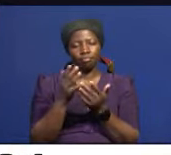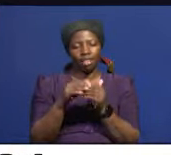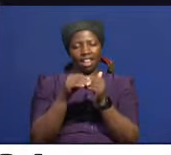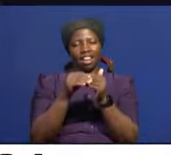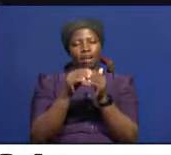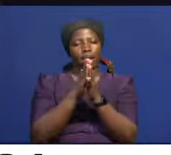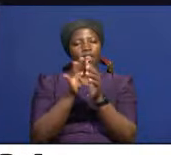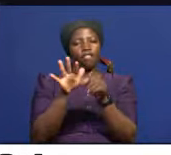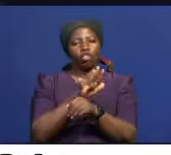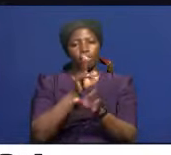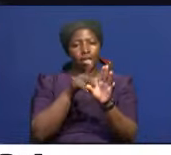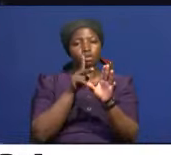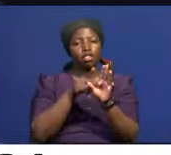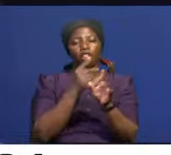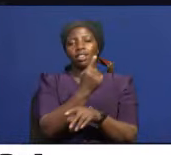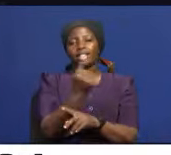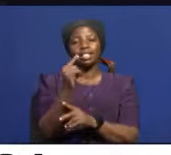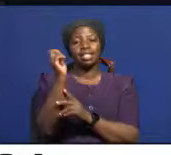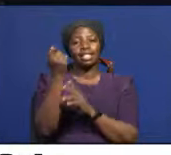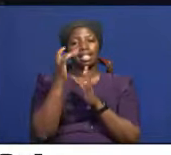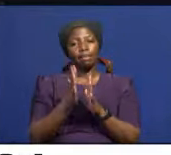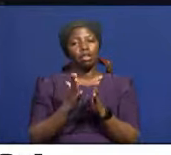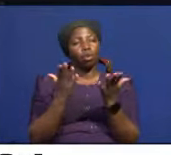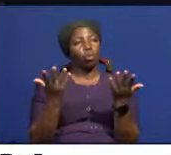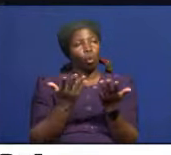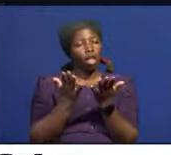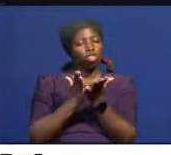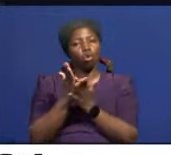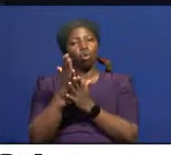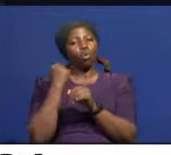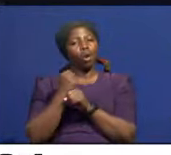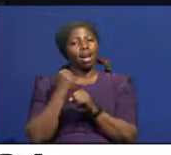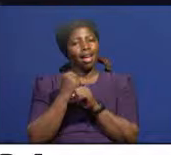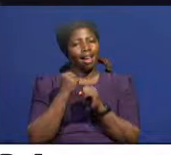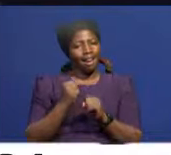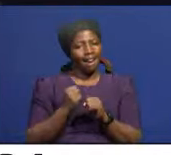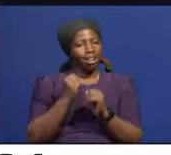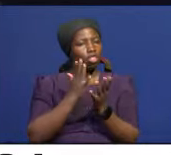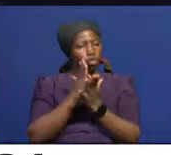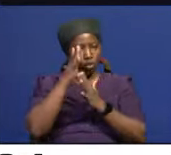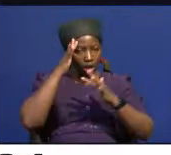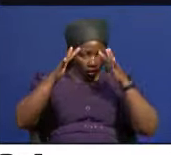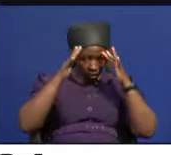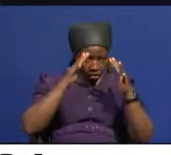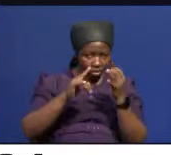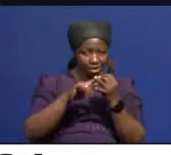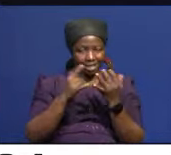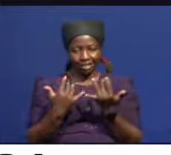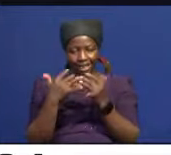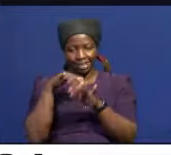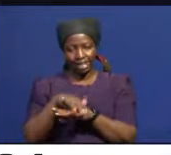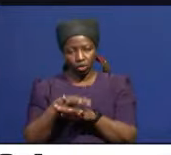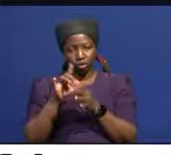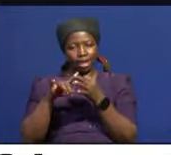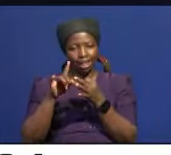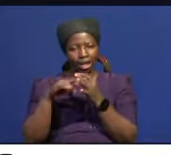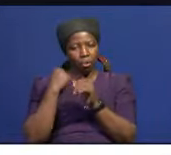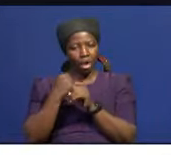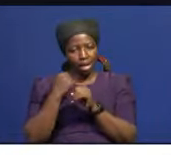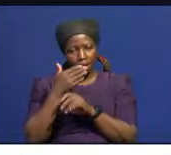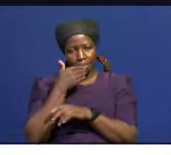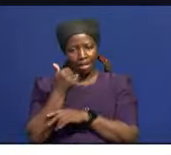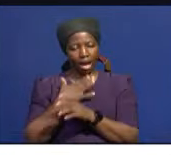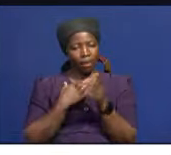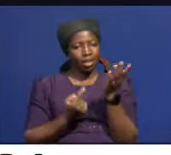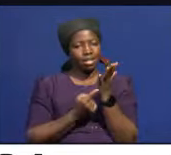citizen, and where, through the relentless pursuit of innovation, integration, and efficiency,